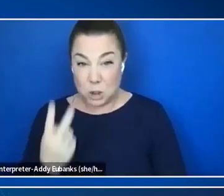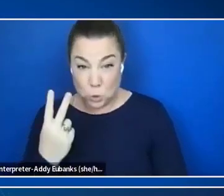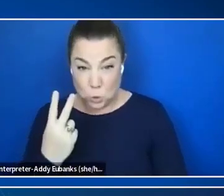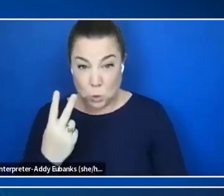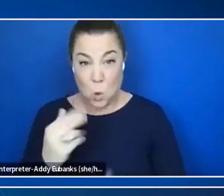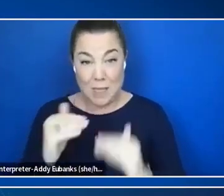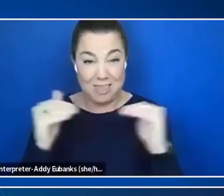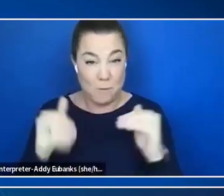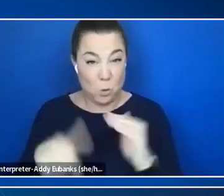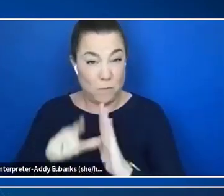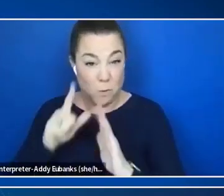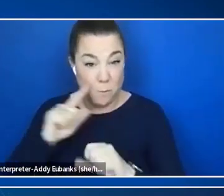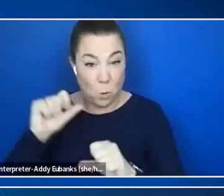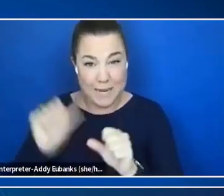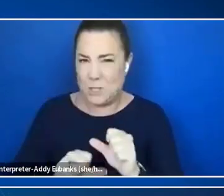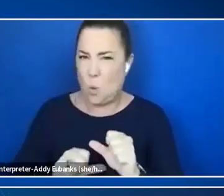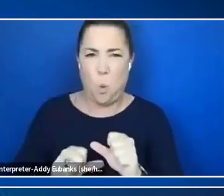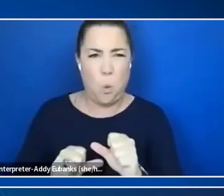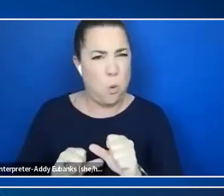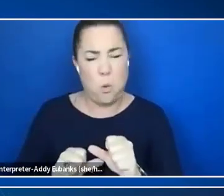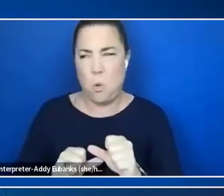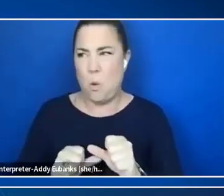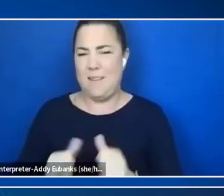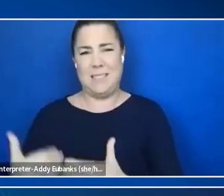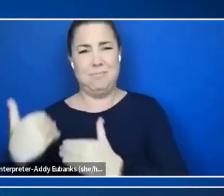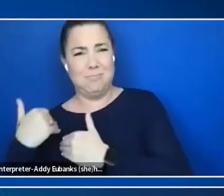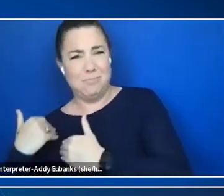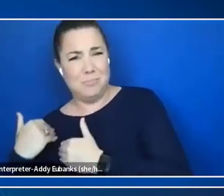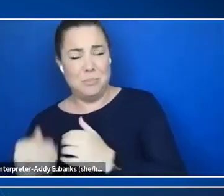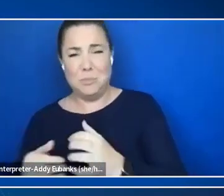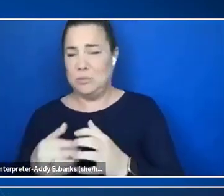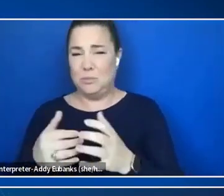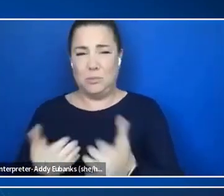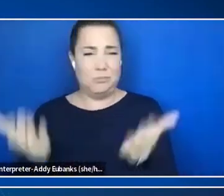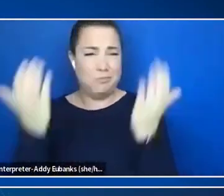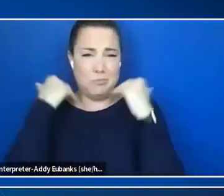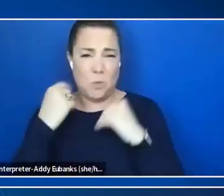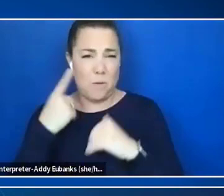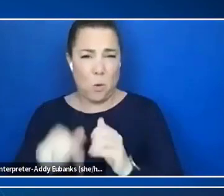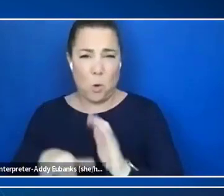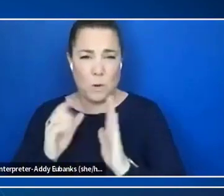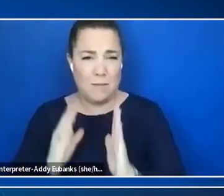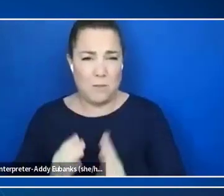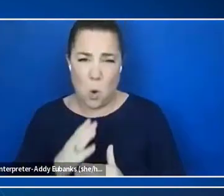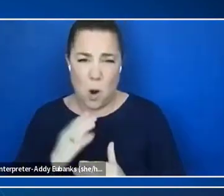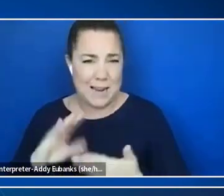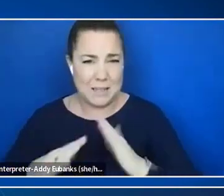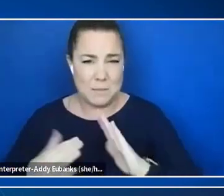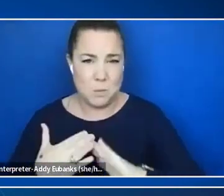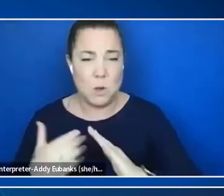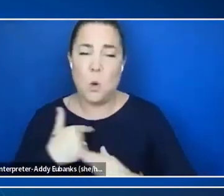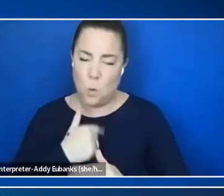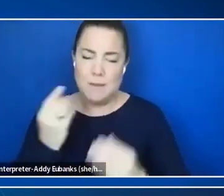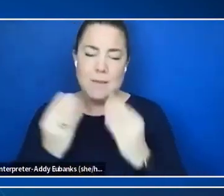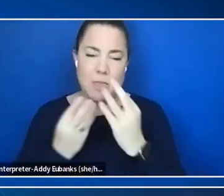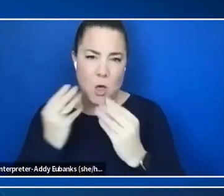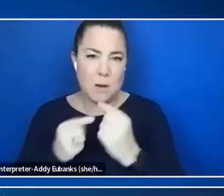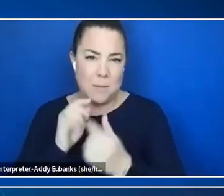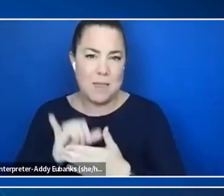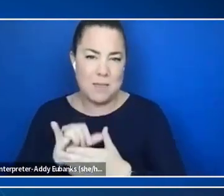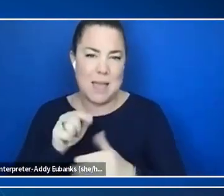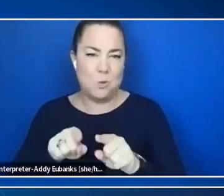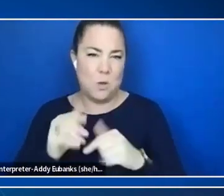would really be a burden on the community and the reviewers, and I think would affect the level of review. Well, we have thought about this throughout the